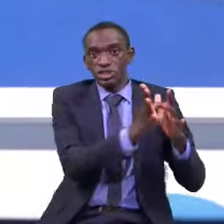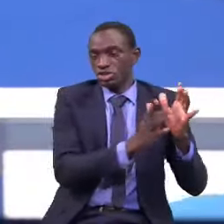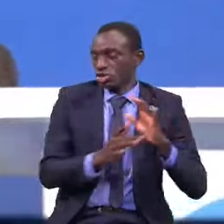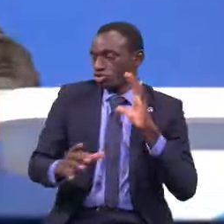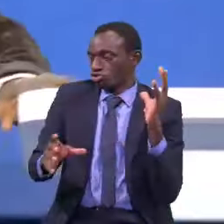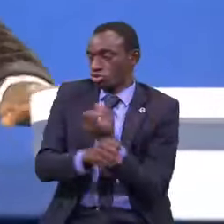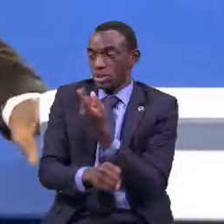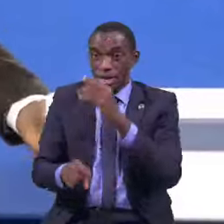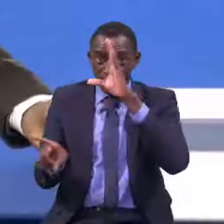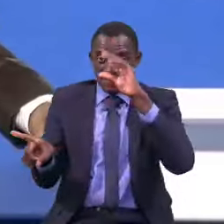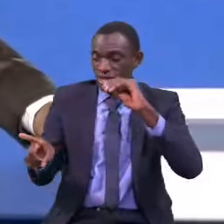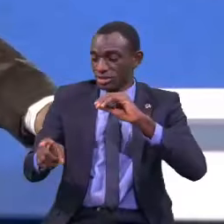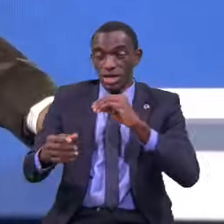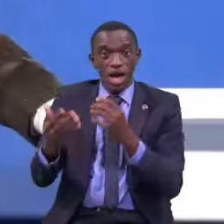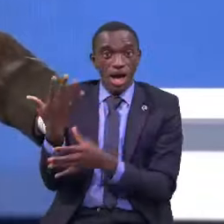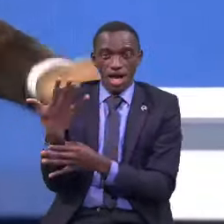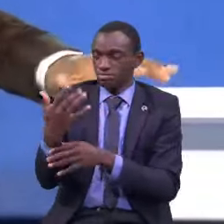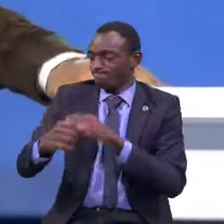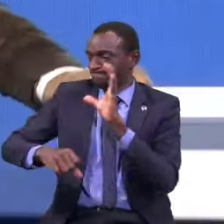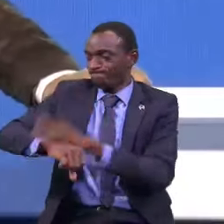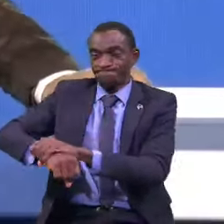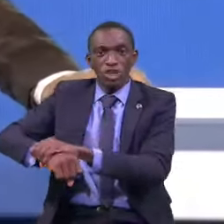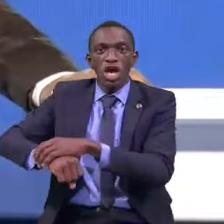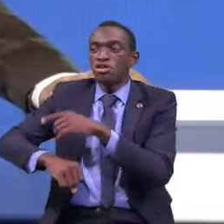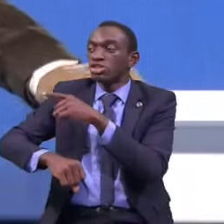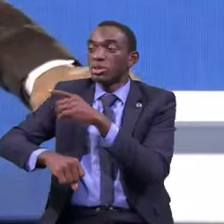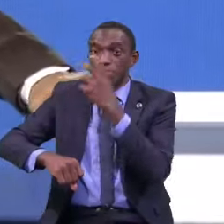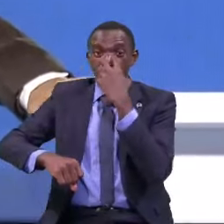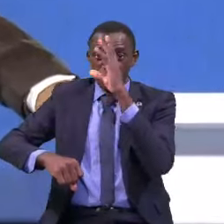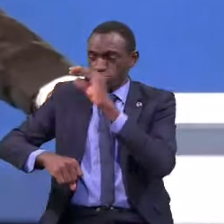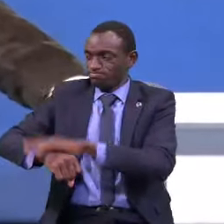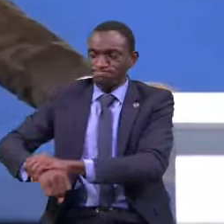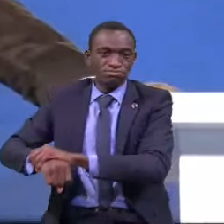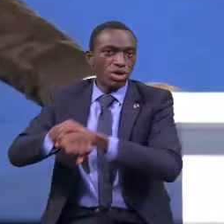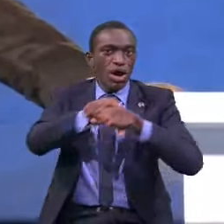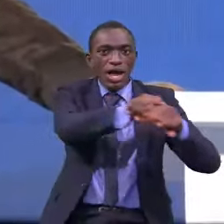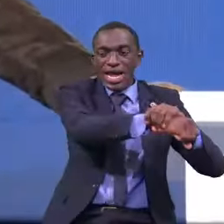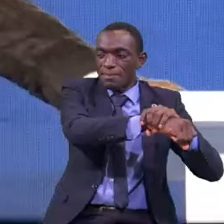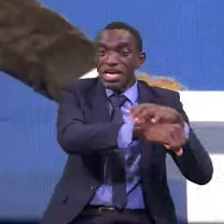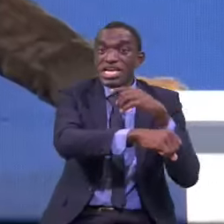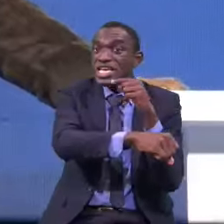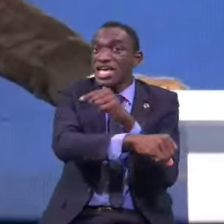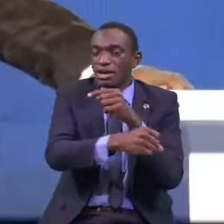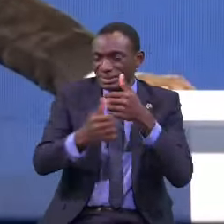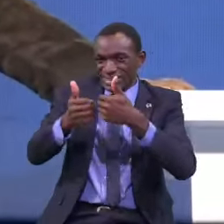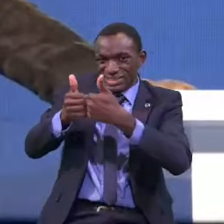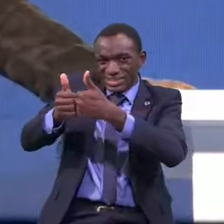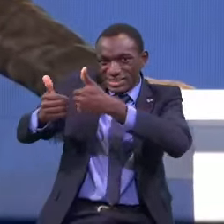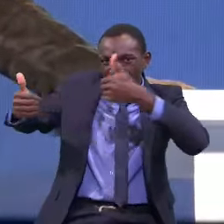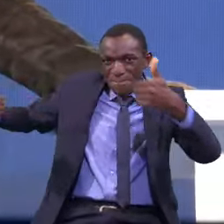him out and separated him from unbelieving influence.